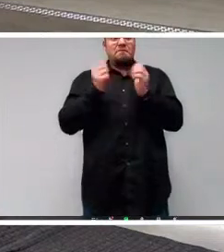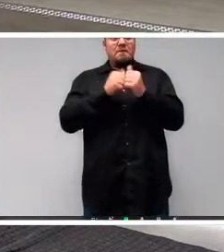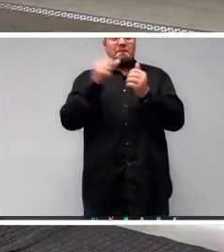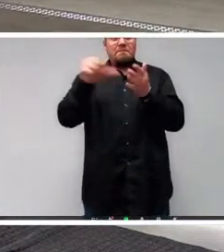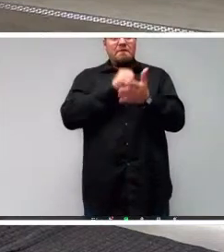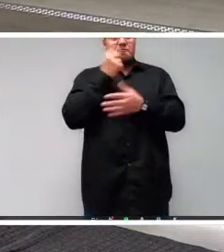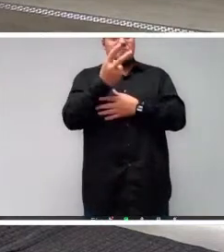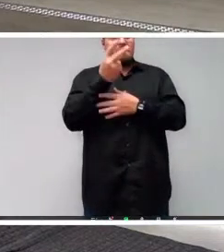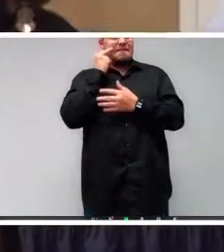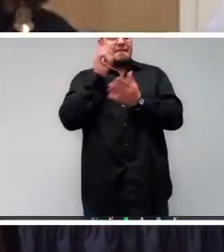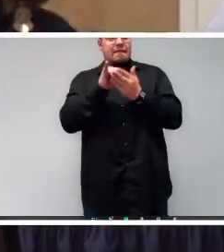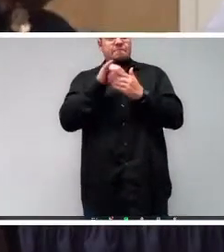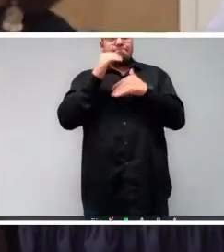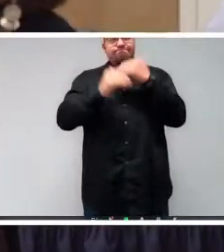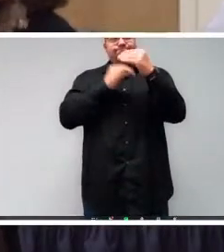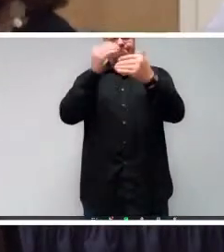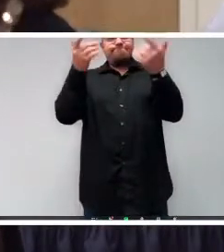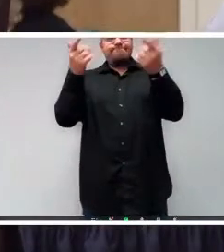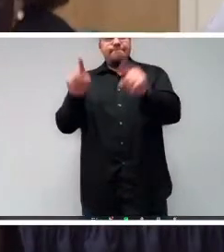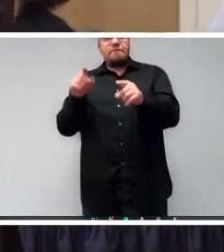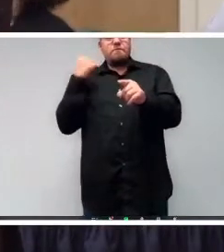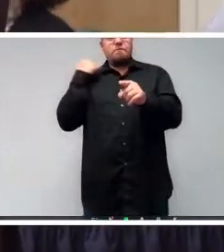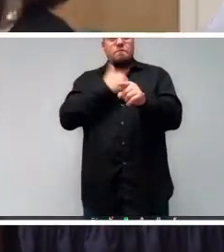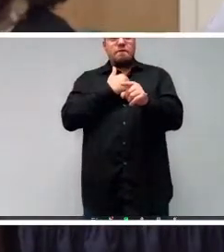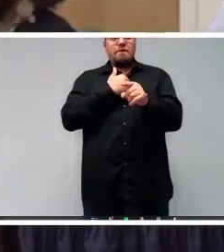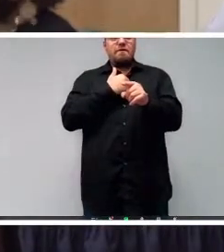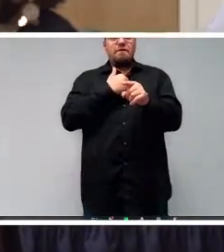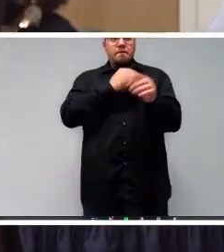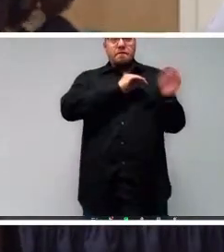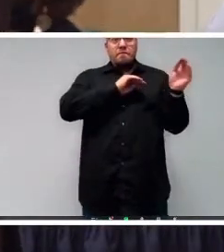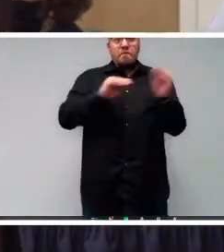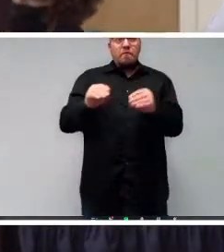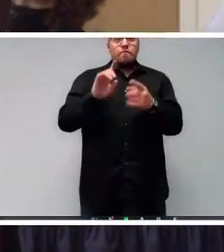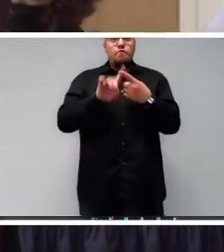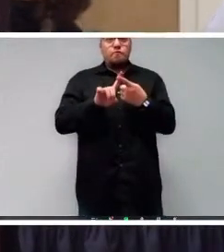the sequence of events where we moved into